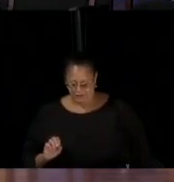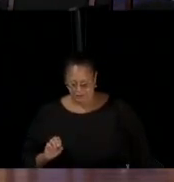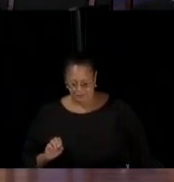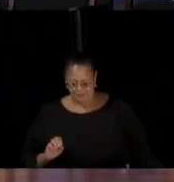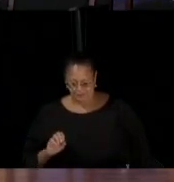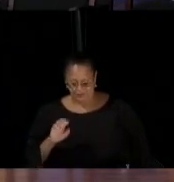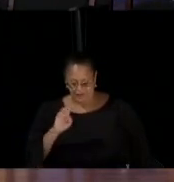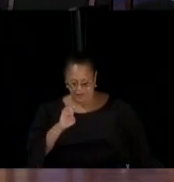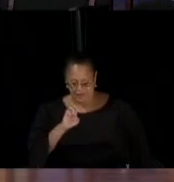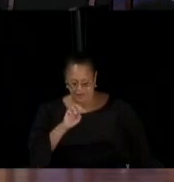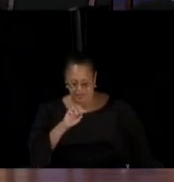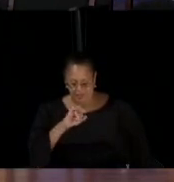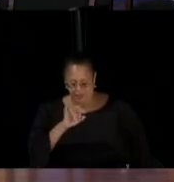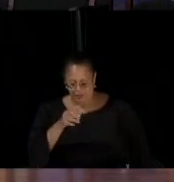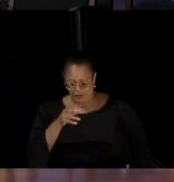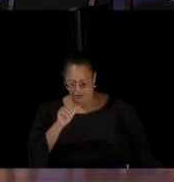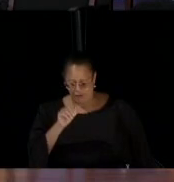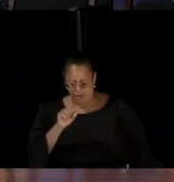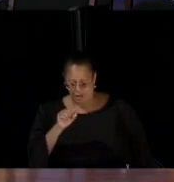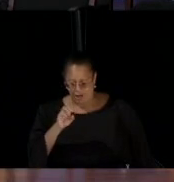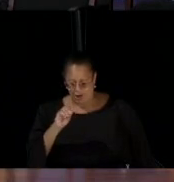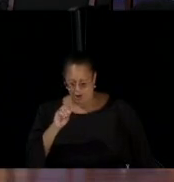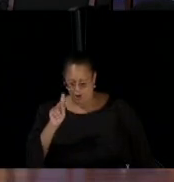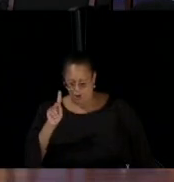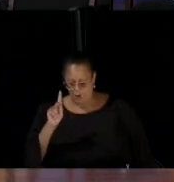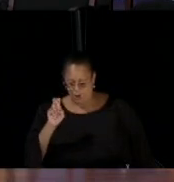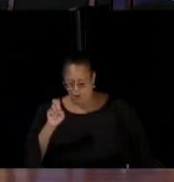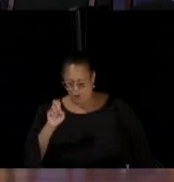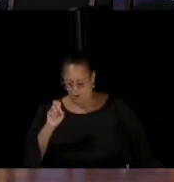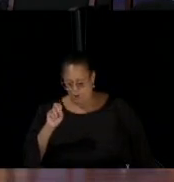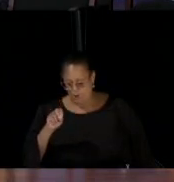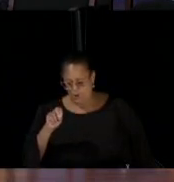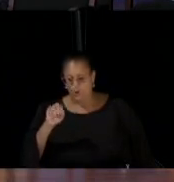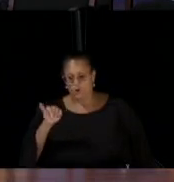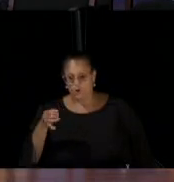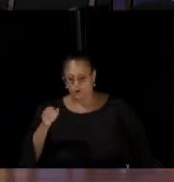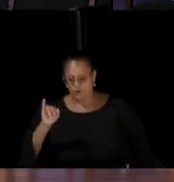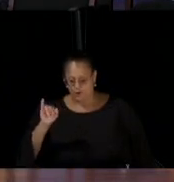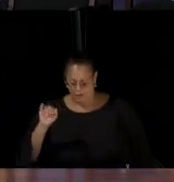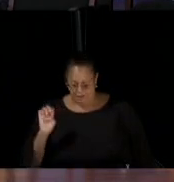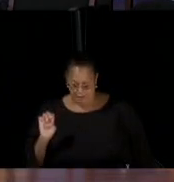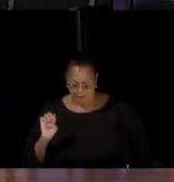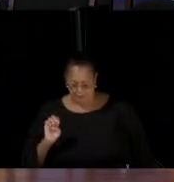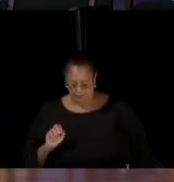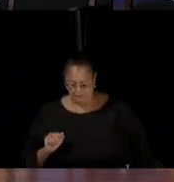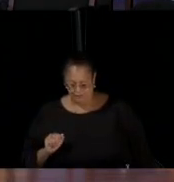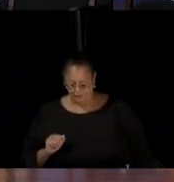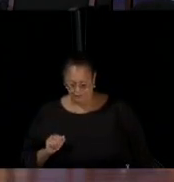EJ Okojie.